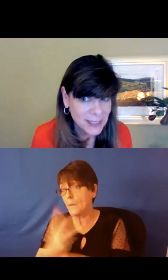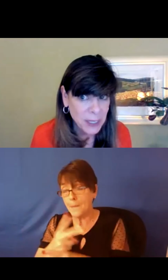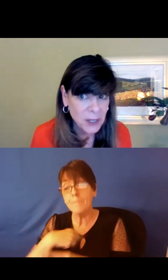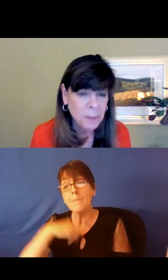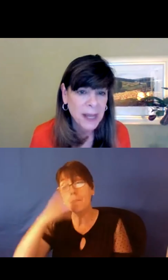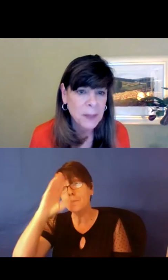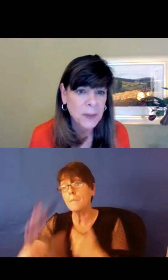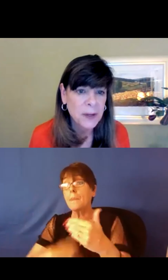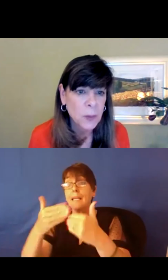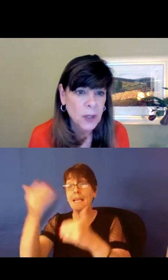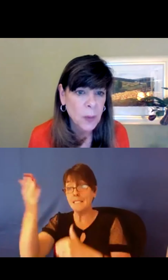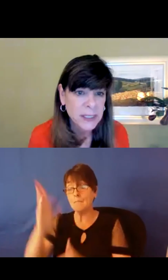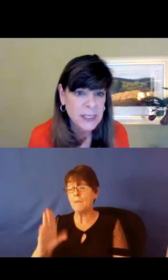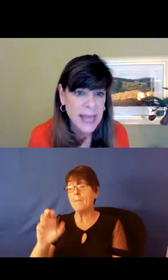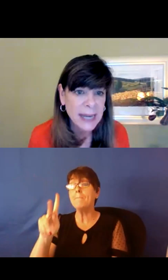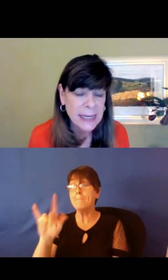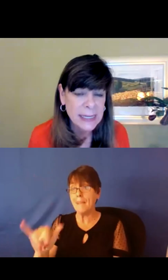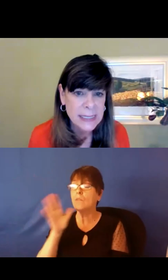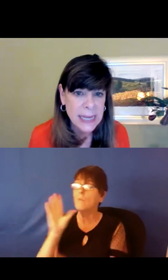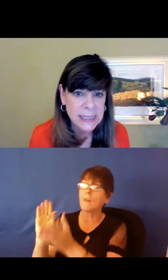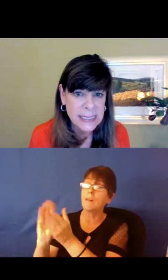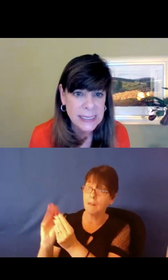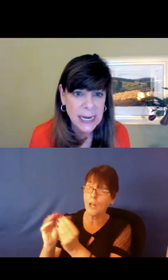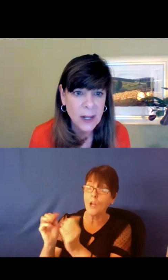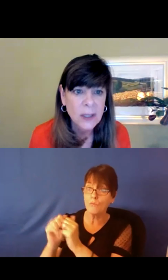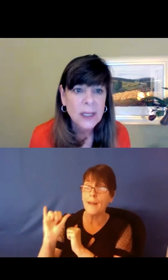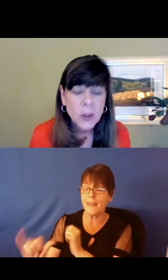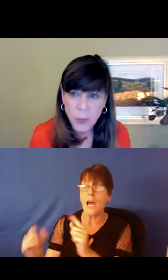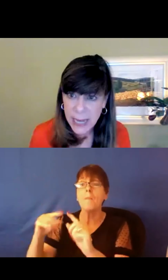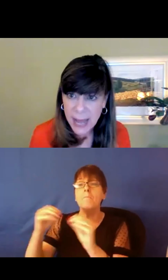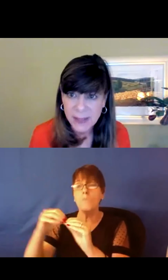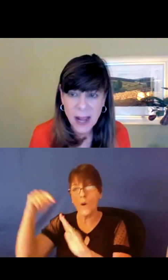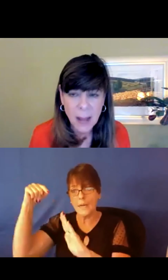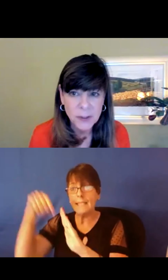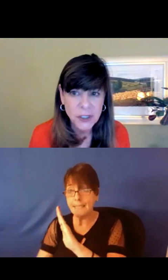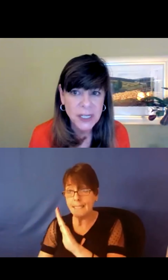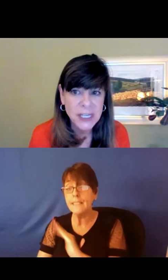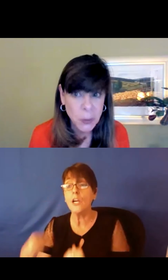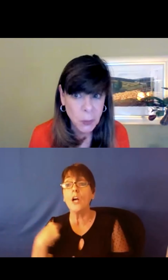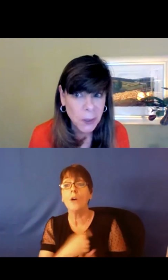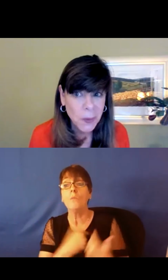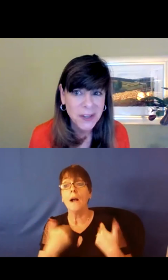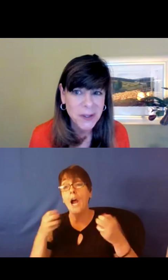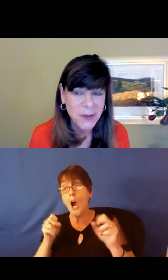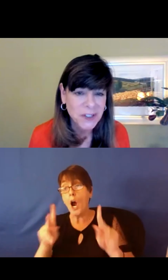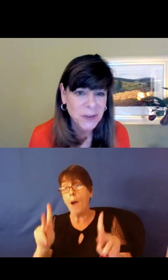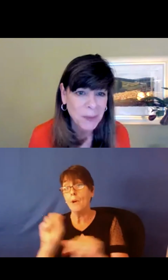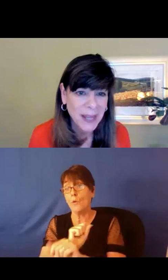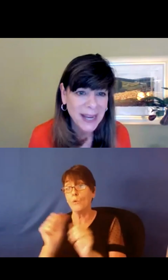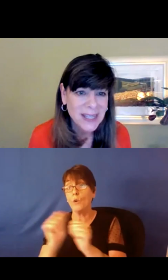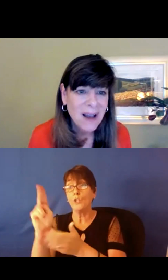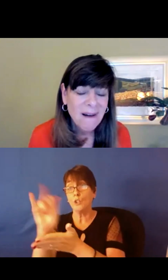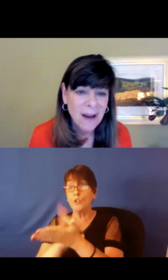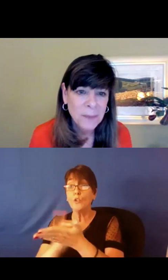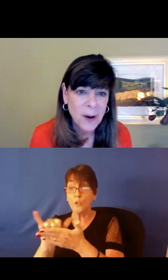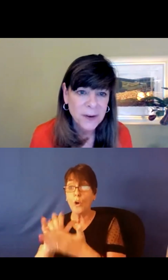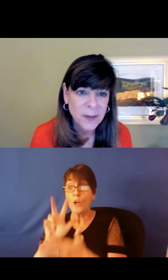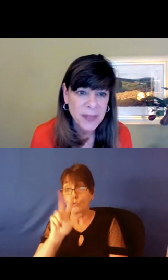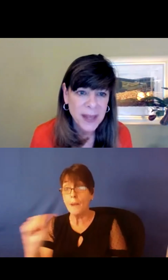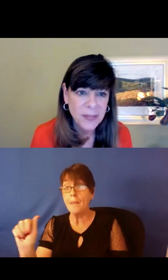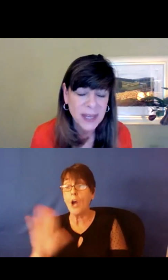our next speaker, Becky Prevey, will go into that in detail. We had the opportunity to work with the New York AAAs